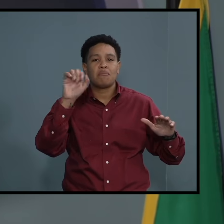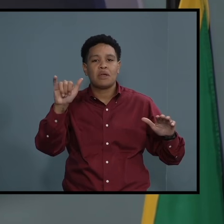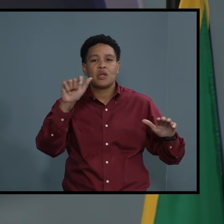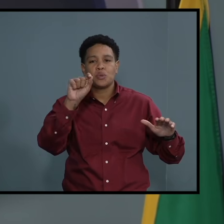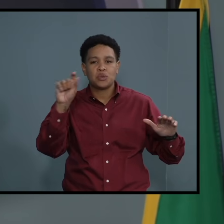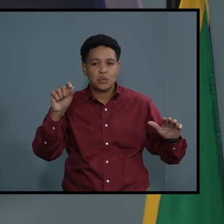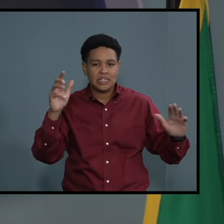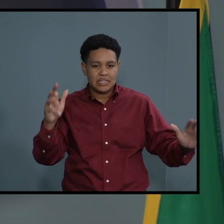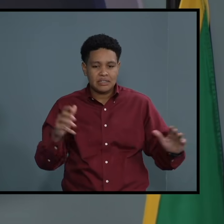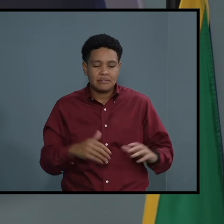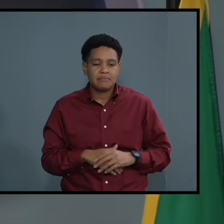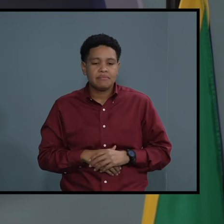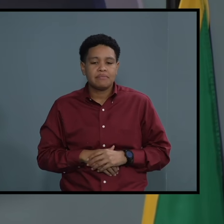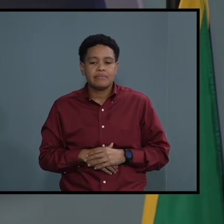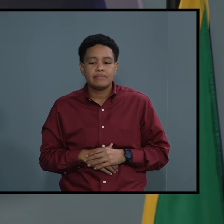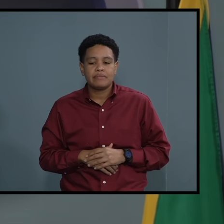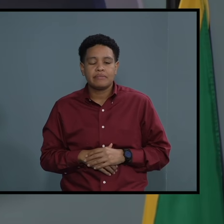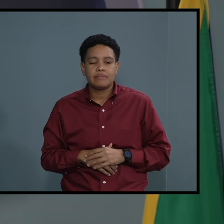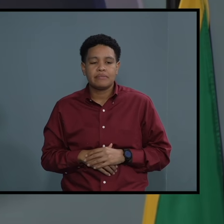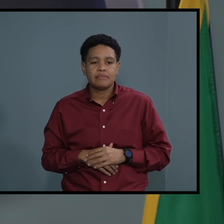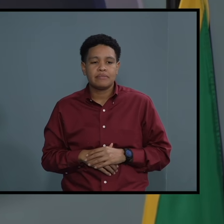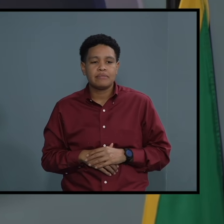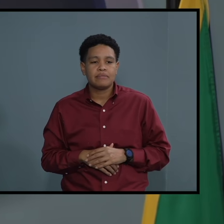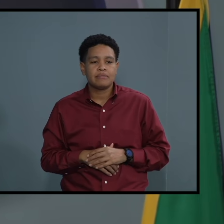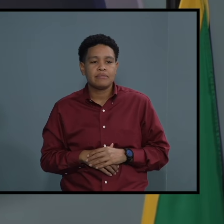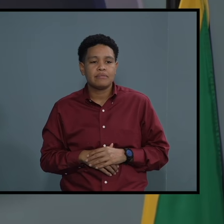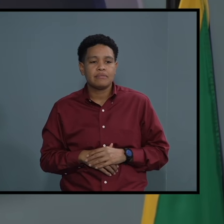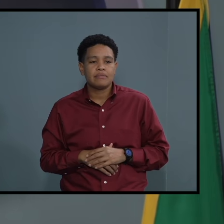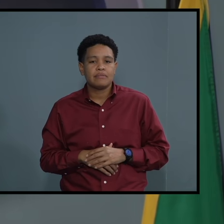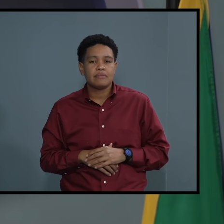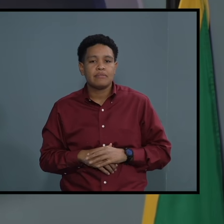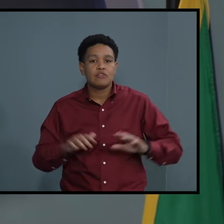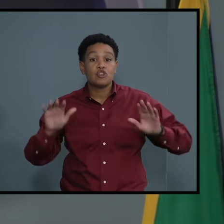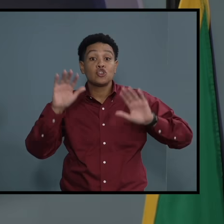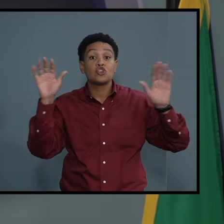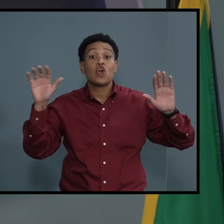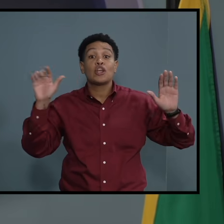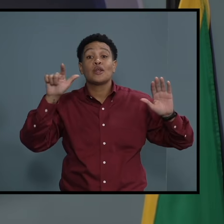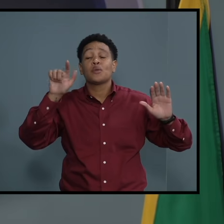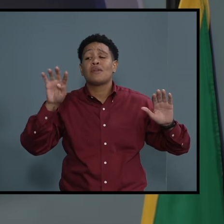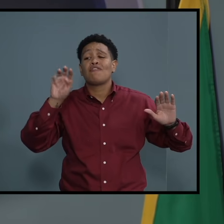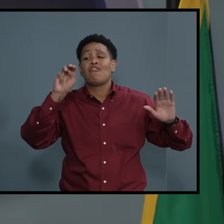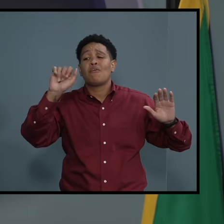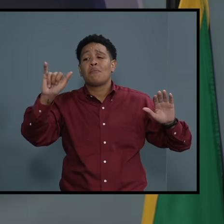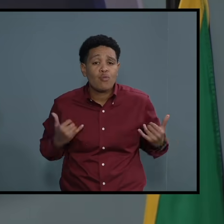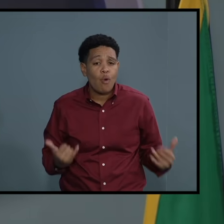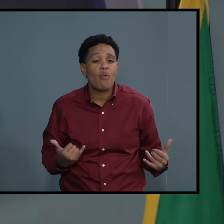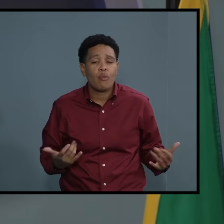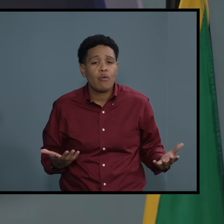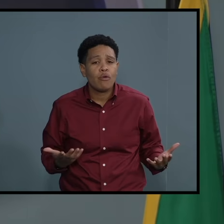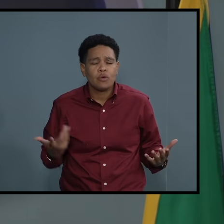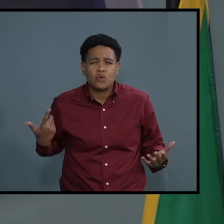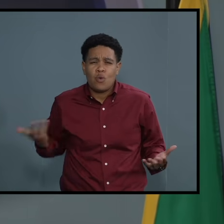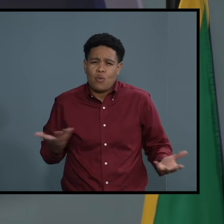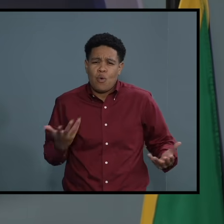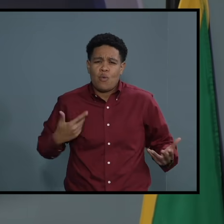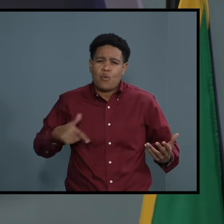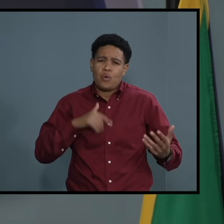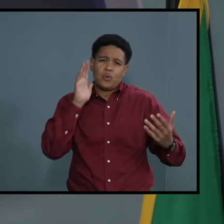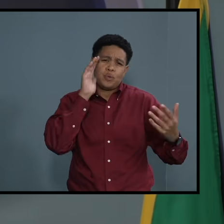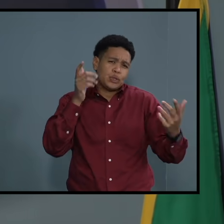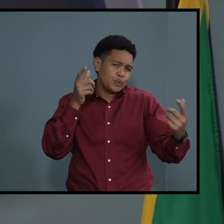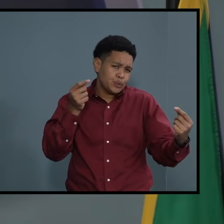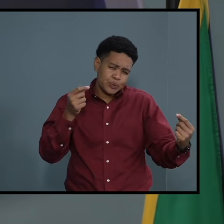would be adjusted on the Labor Day weekend and would lead into a new curfew cycle. What we're going to